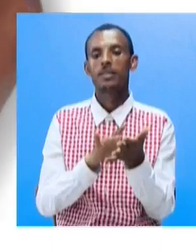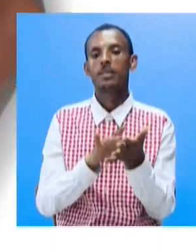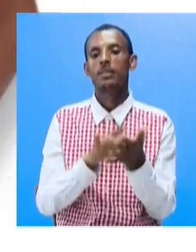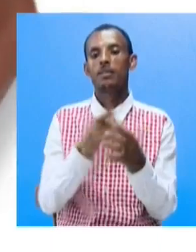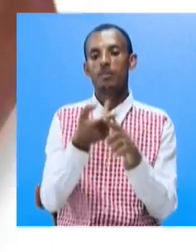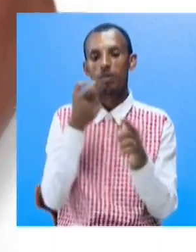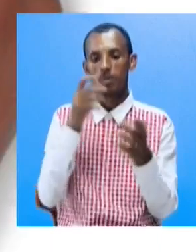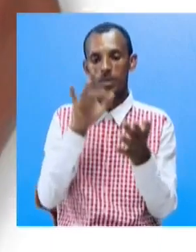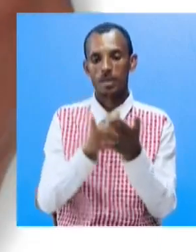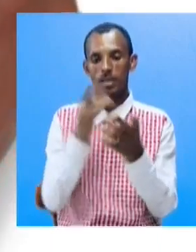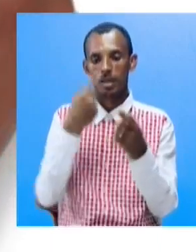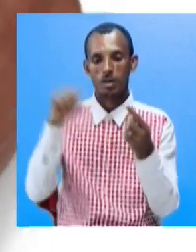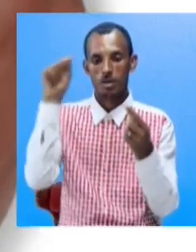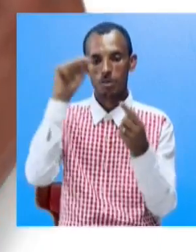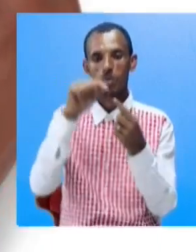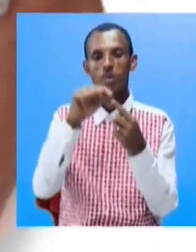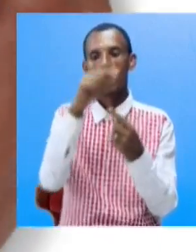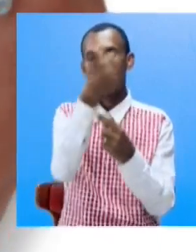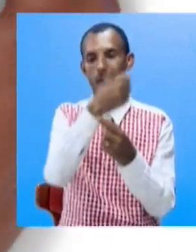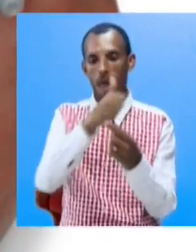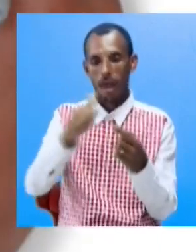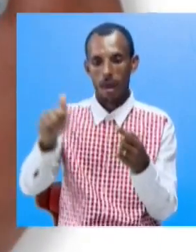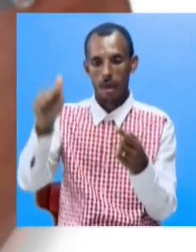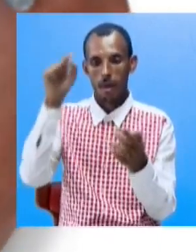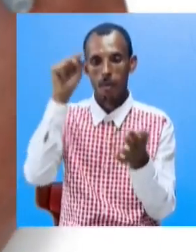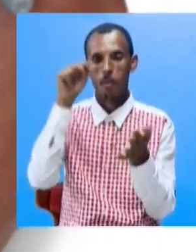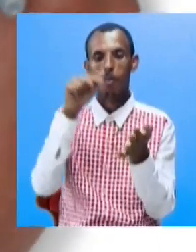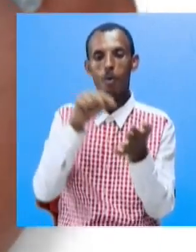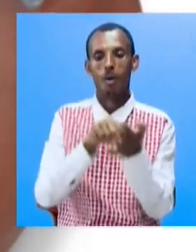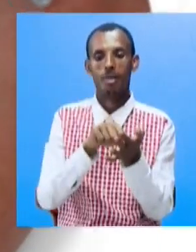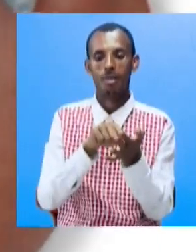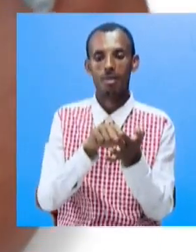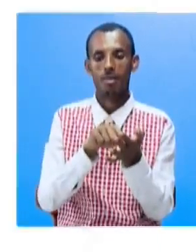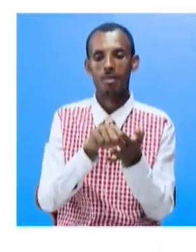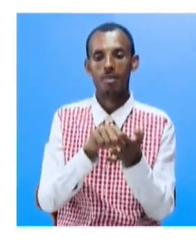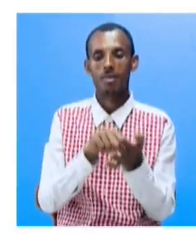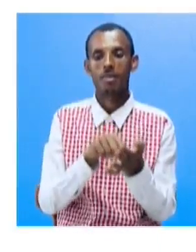center to any point